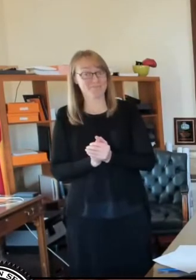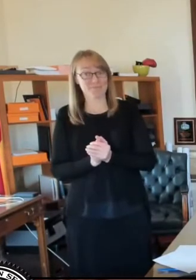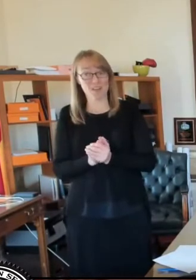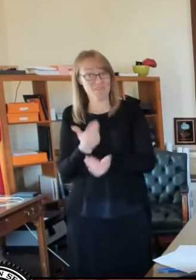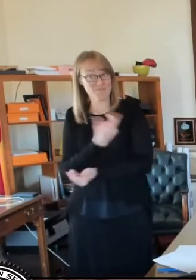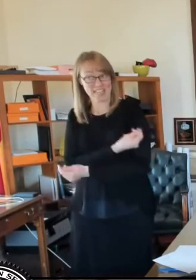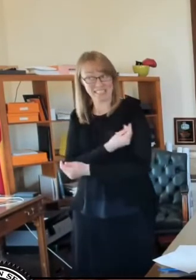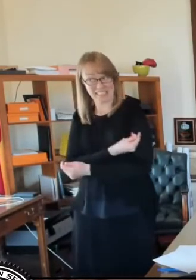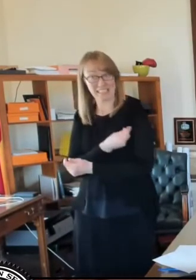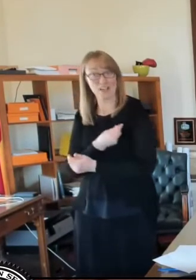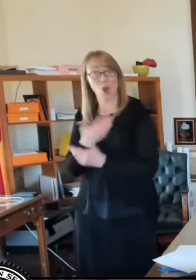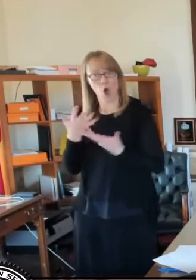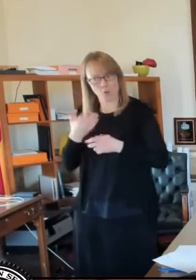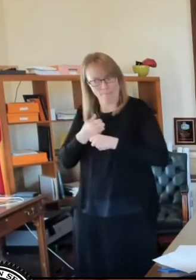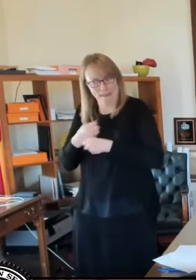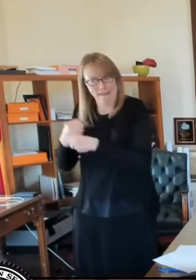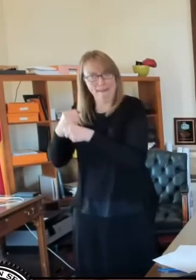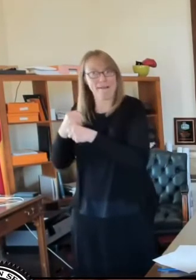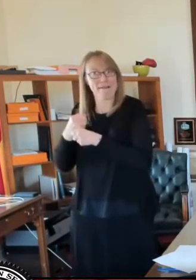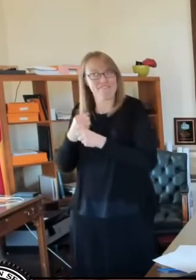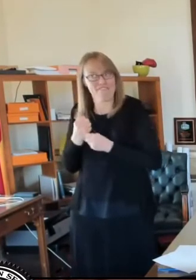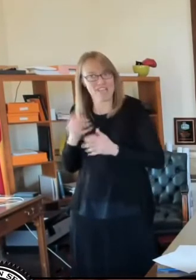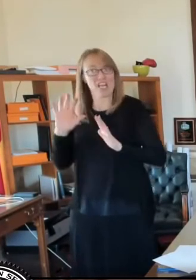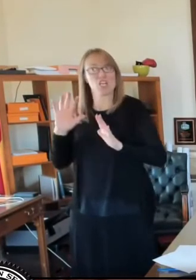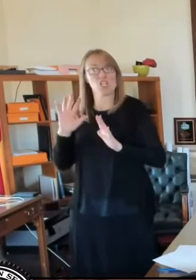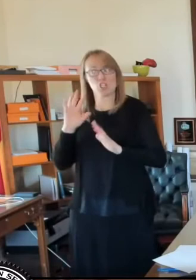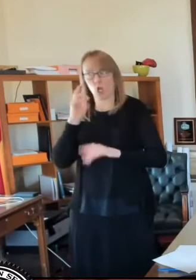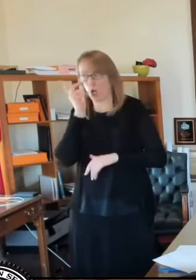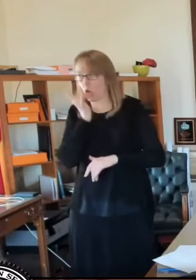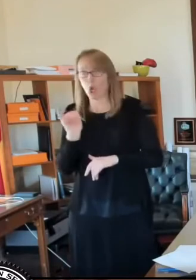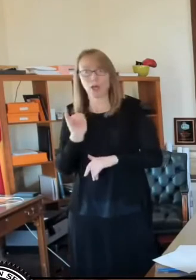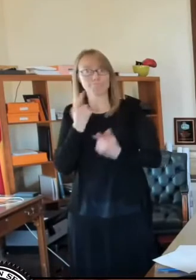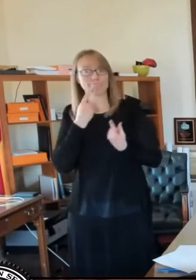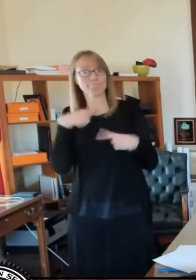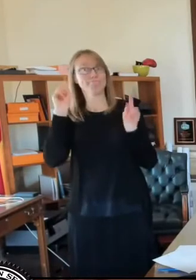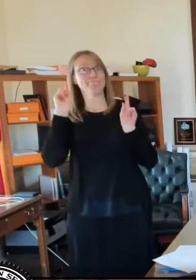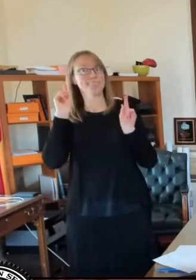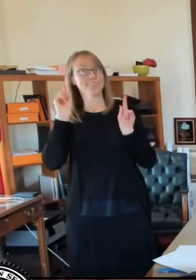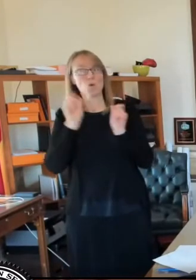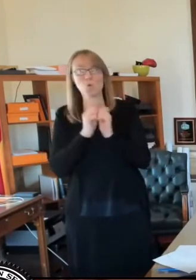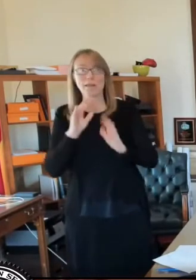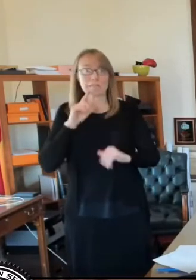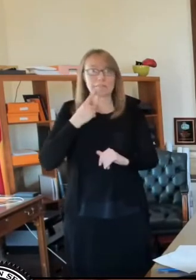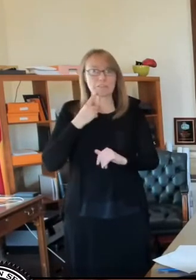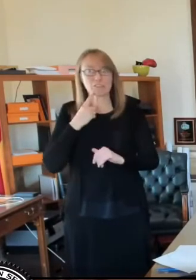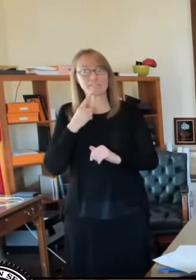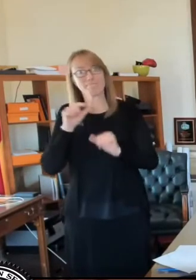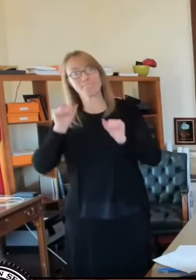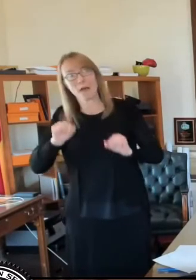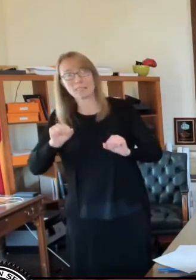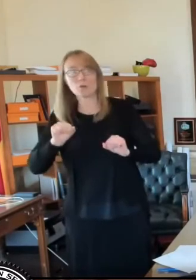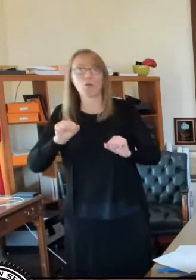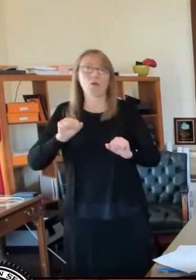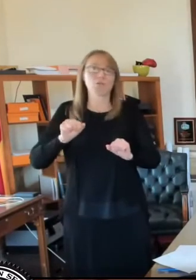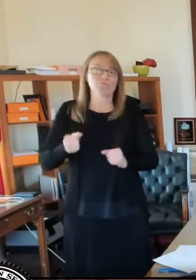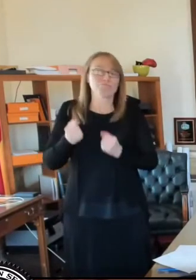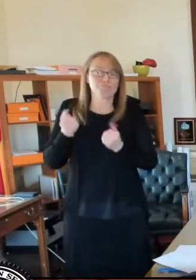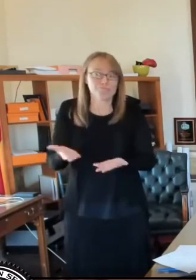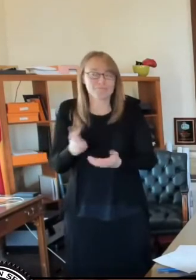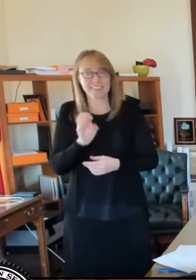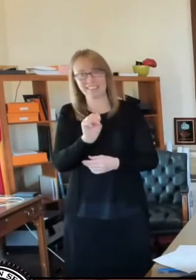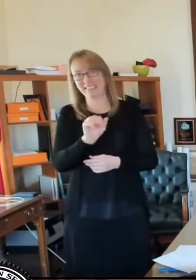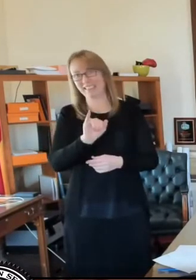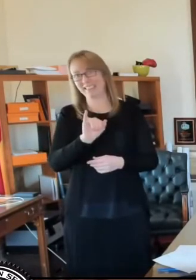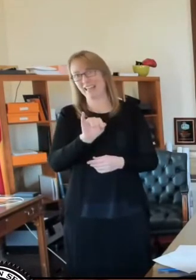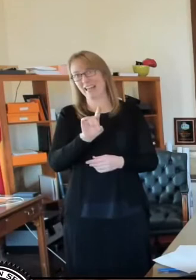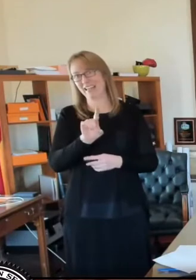very effective, 95% effective, without any serious side effects. And so